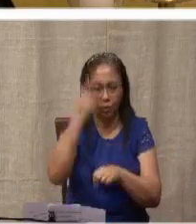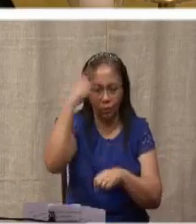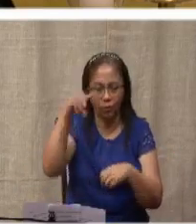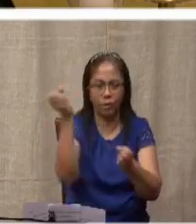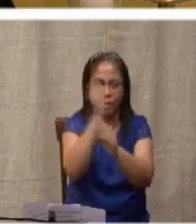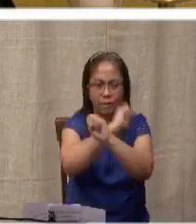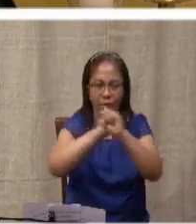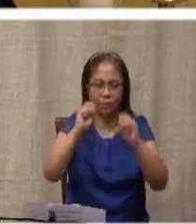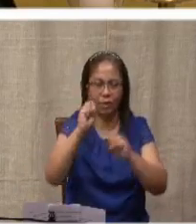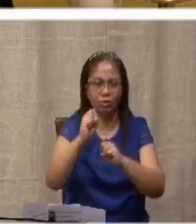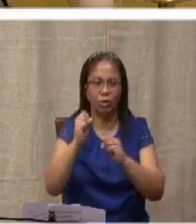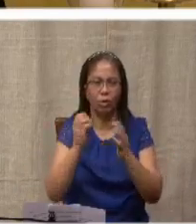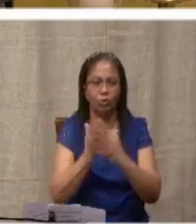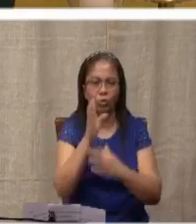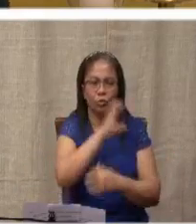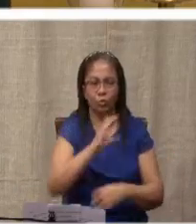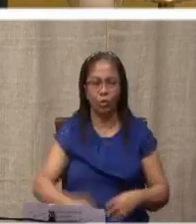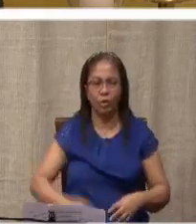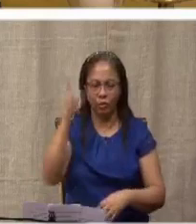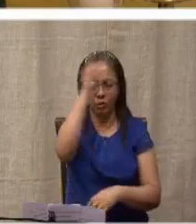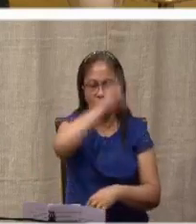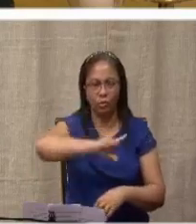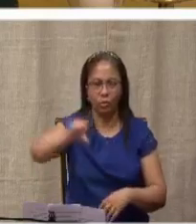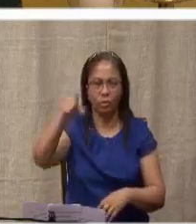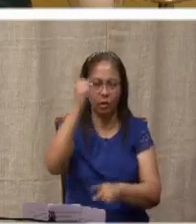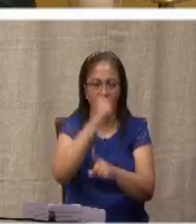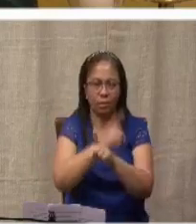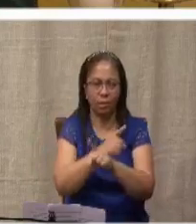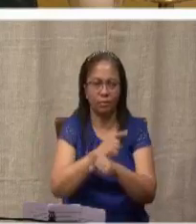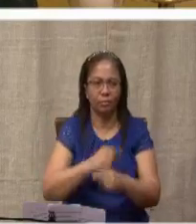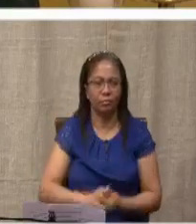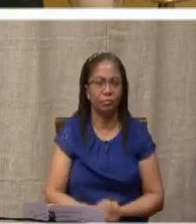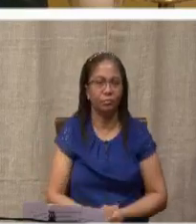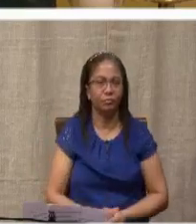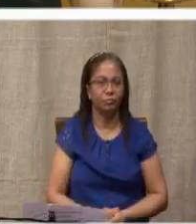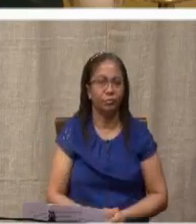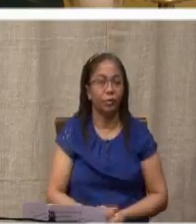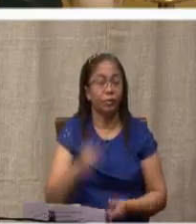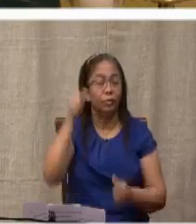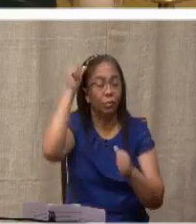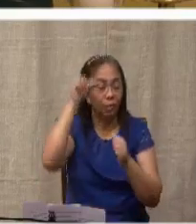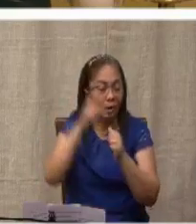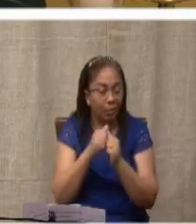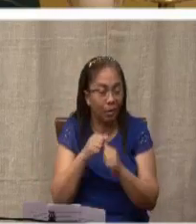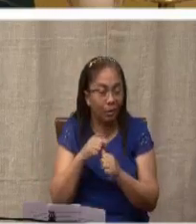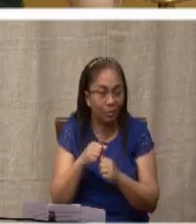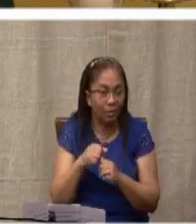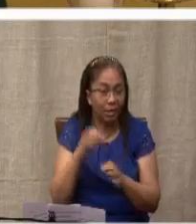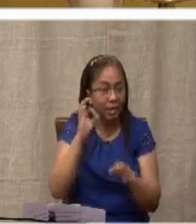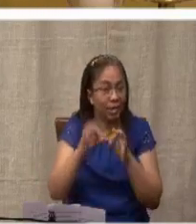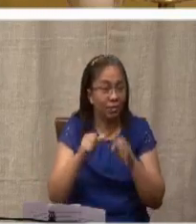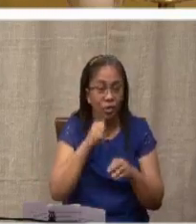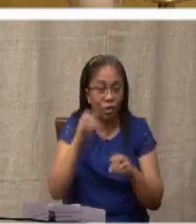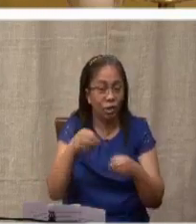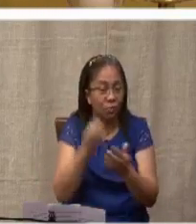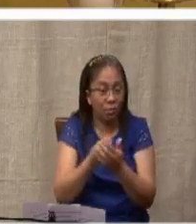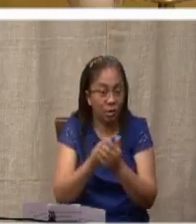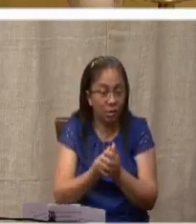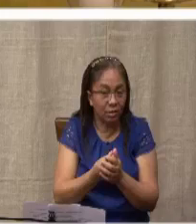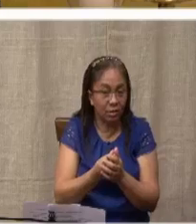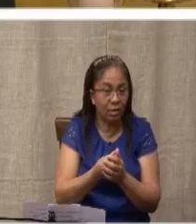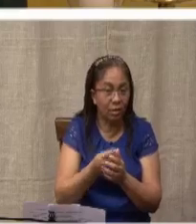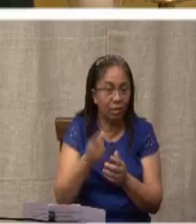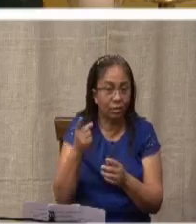world through christ our lord amen so the usual reminders if you didn't give collection yet and you're in the